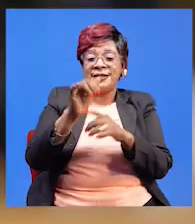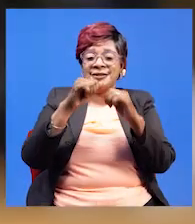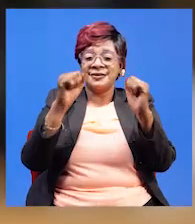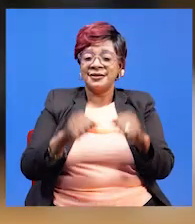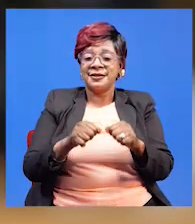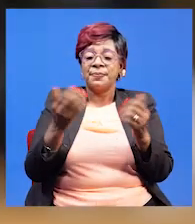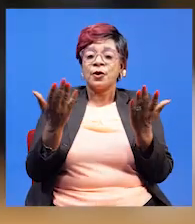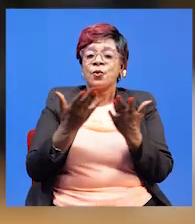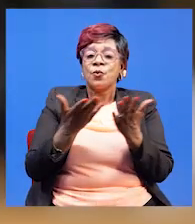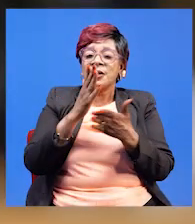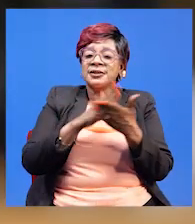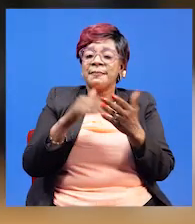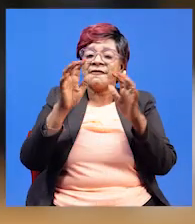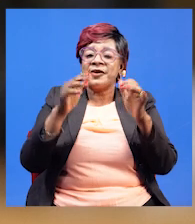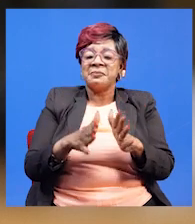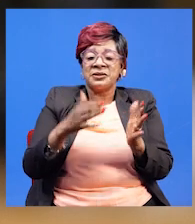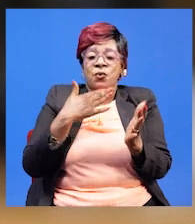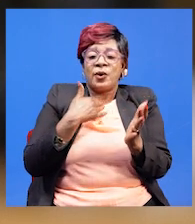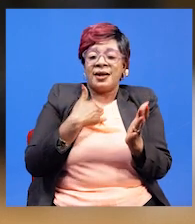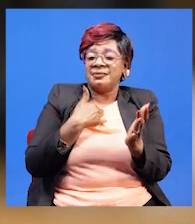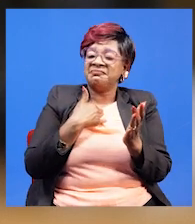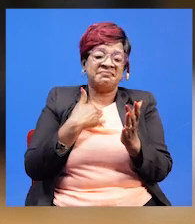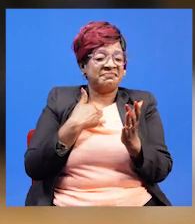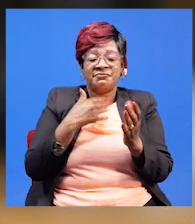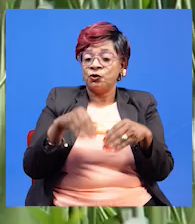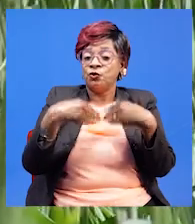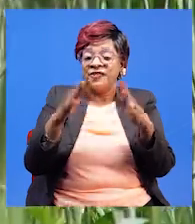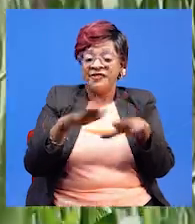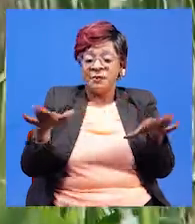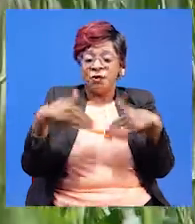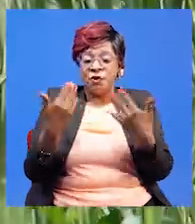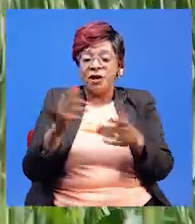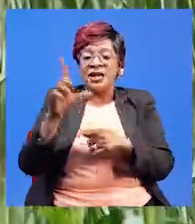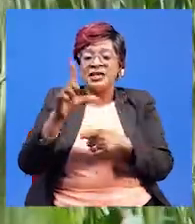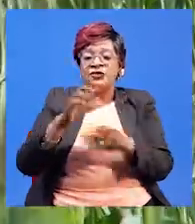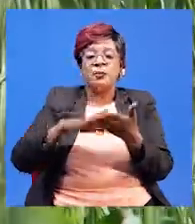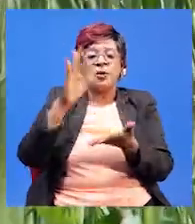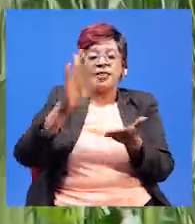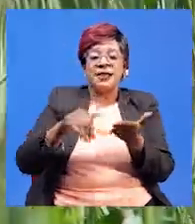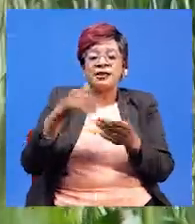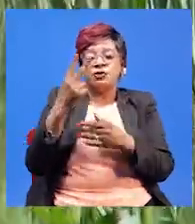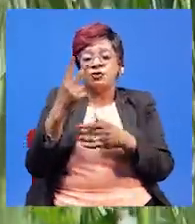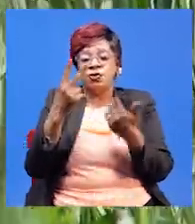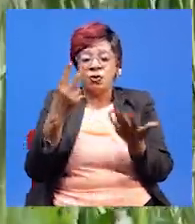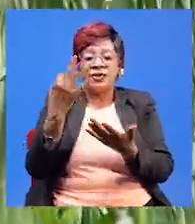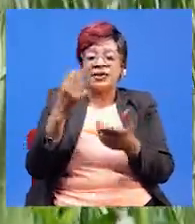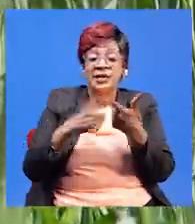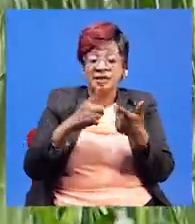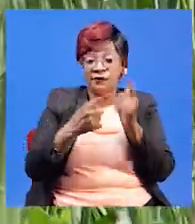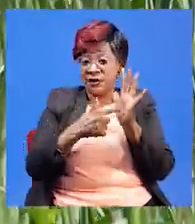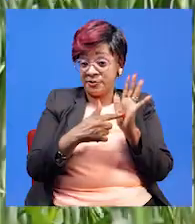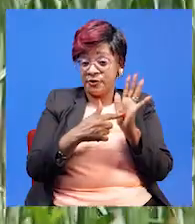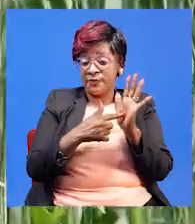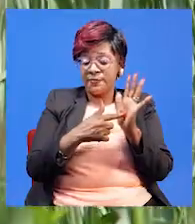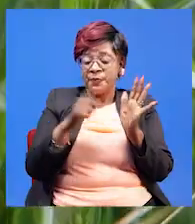system, whereby some farmers are not willing to give out their farms or lease them out for more than 2 or 3 years, for